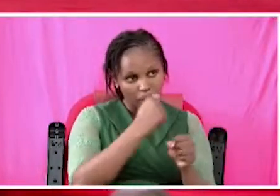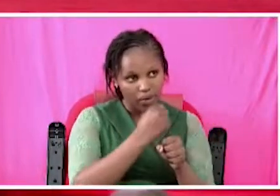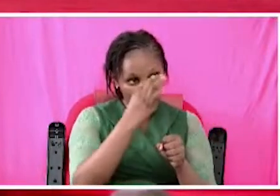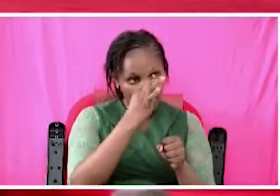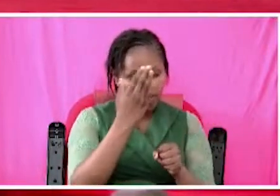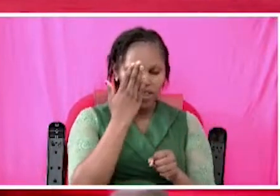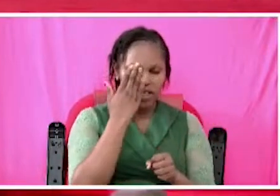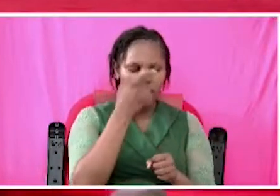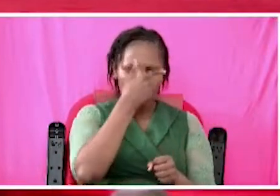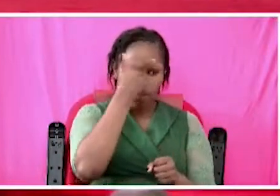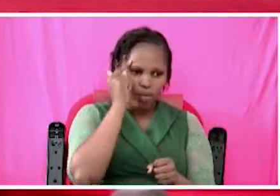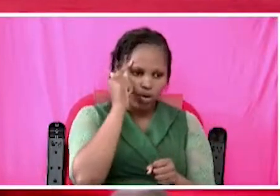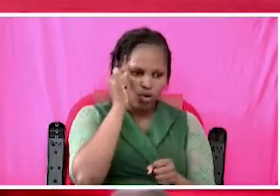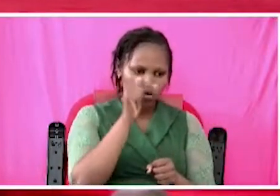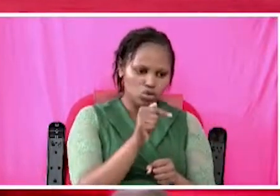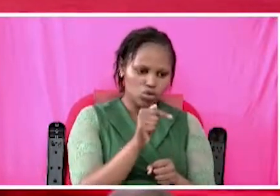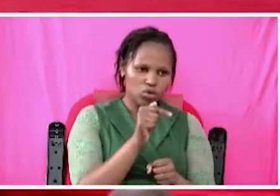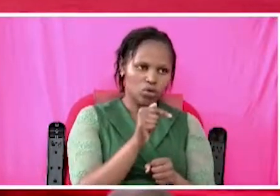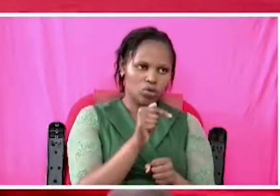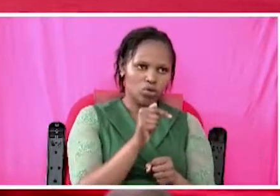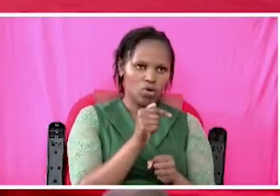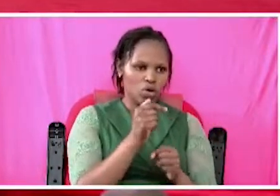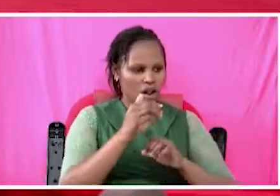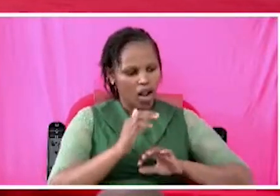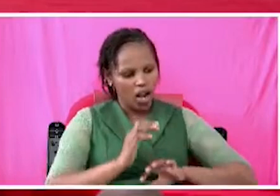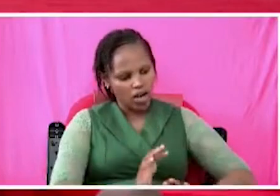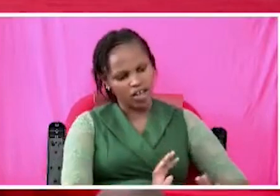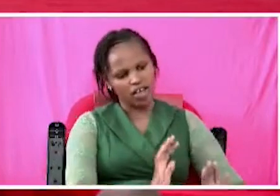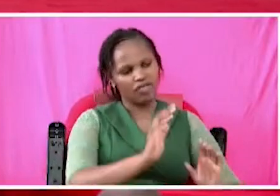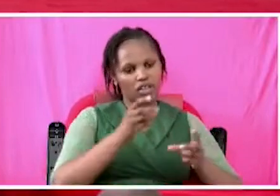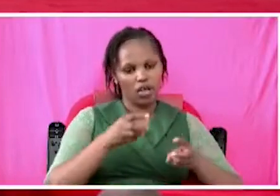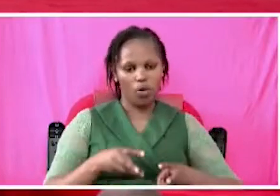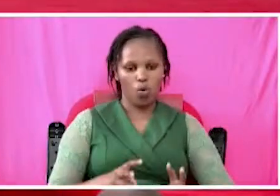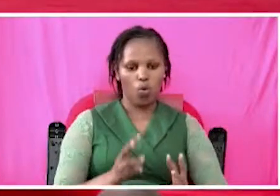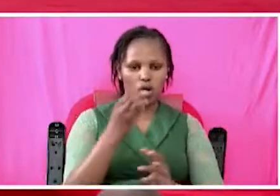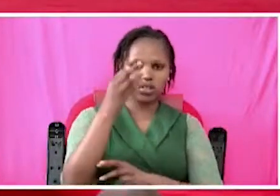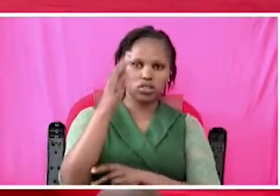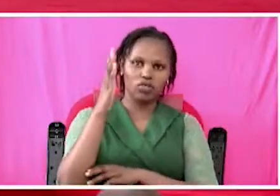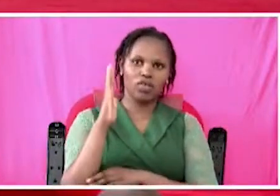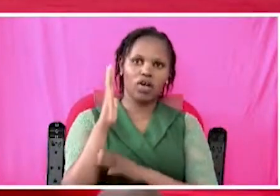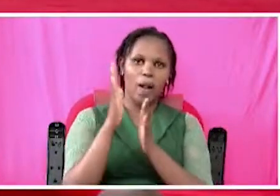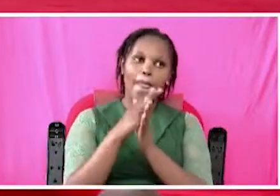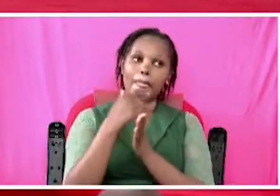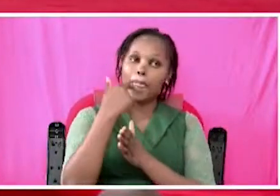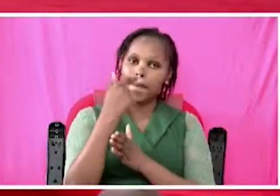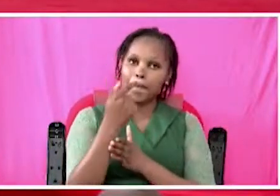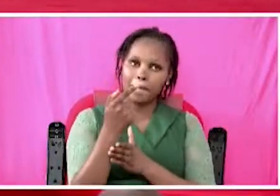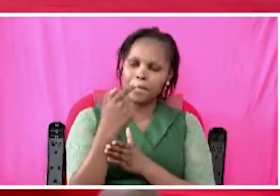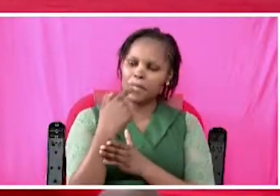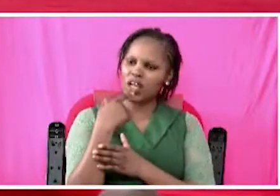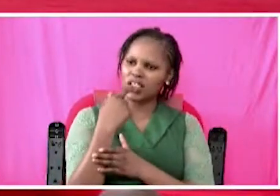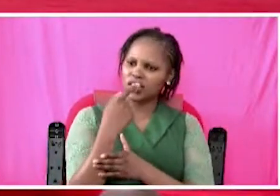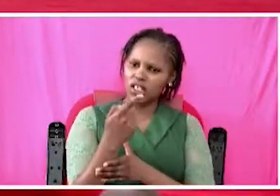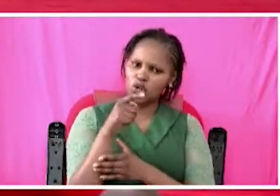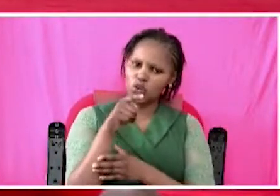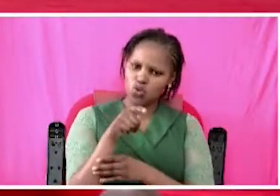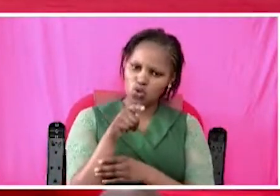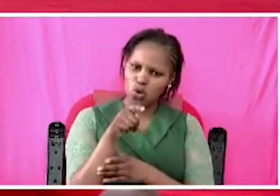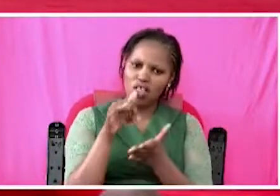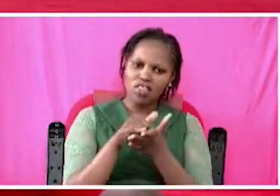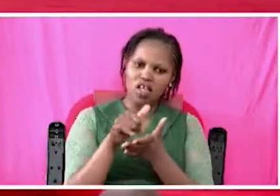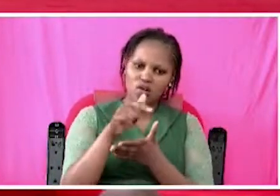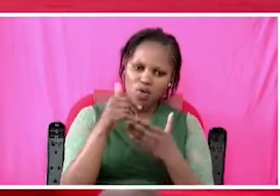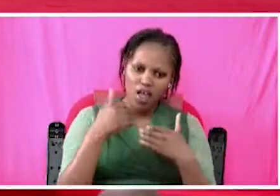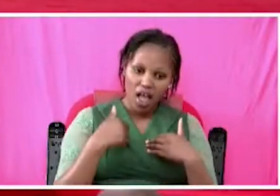because you've abandoned the ways of God. And so he tells him, so that we have this